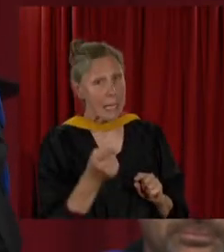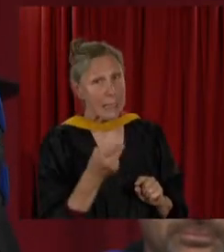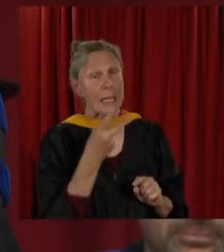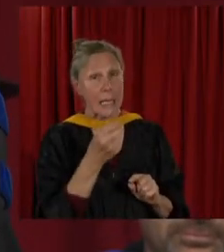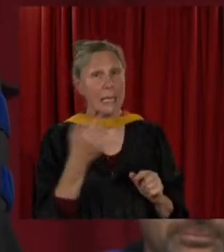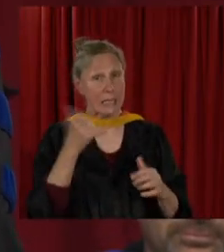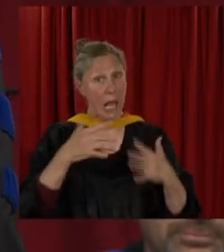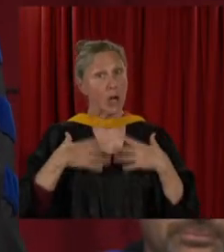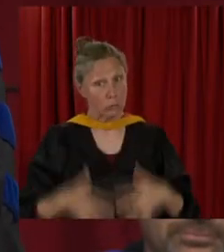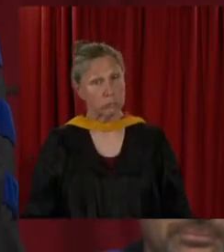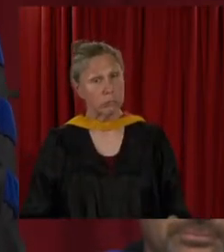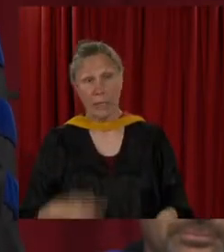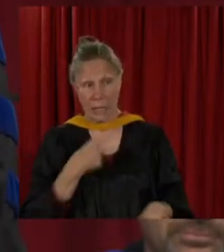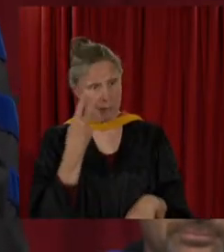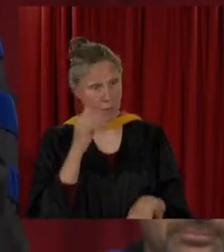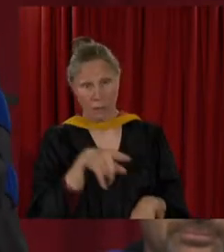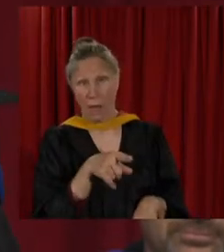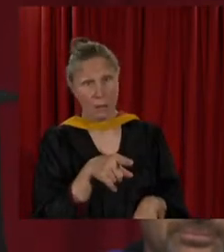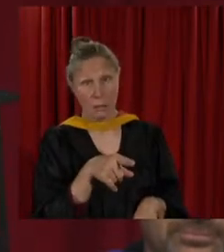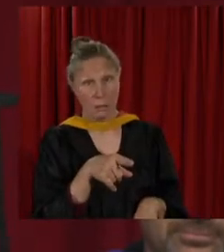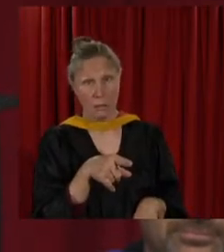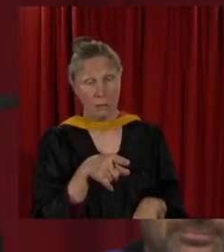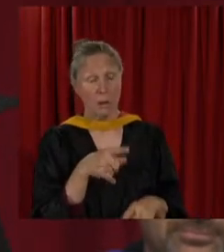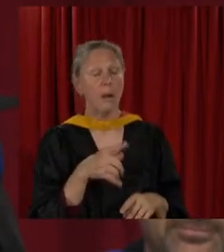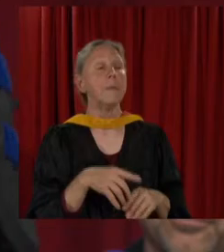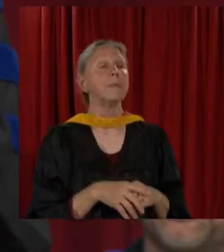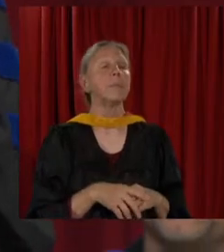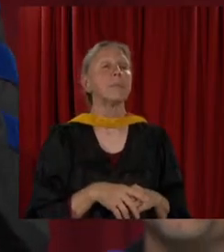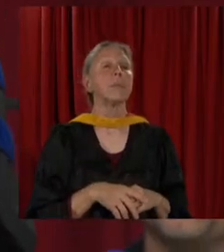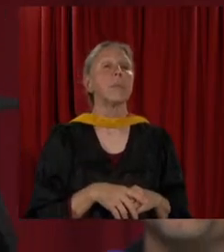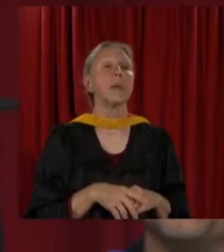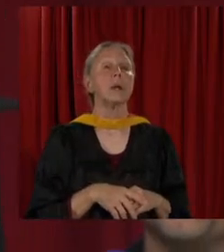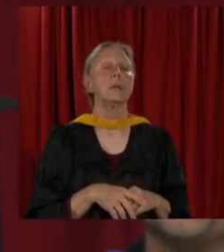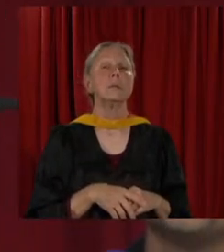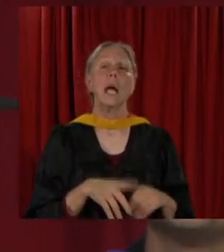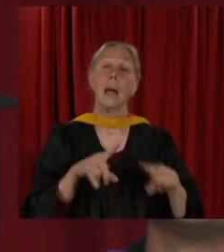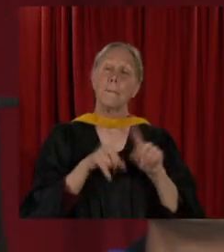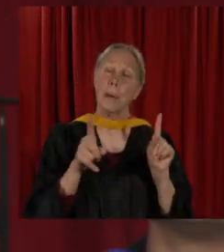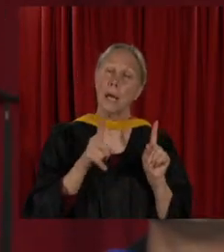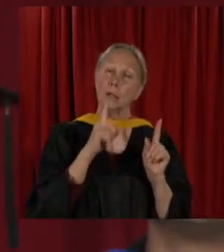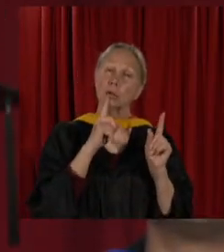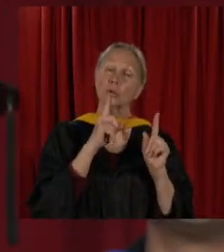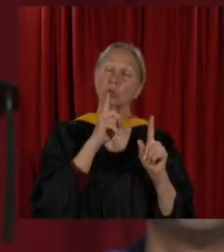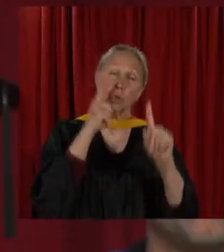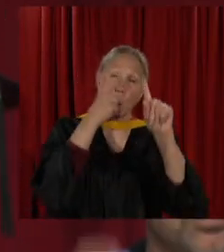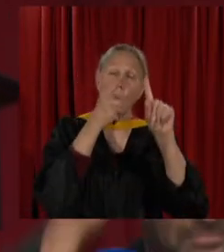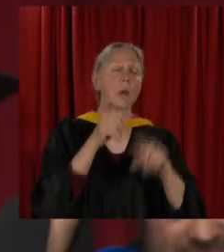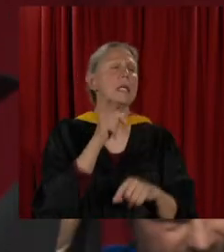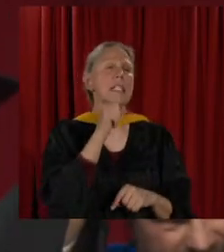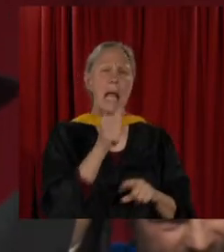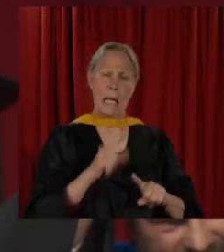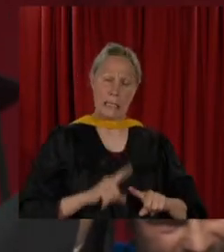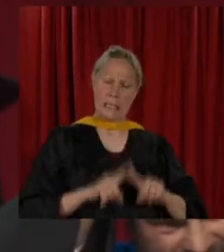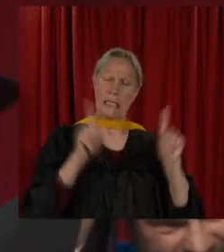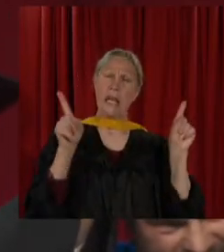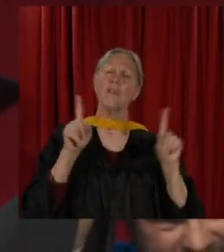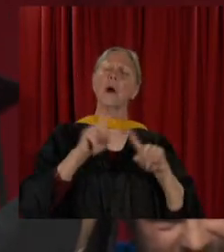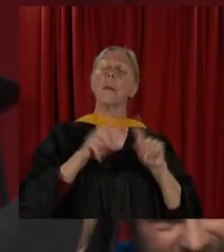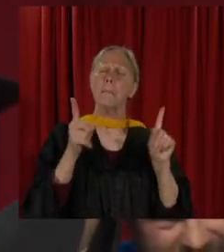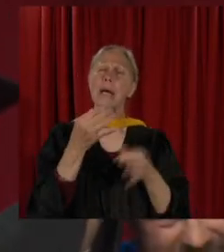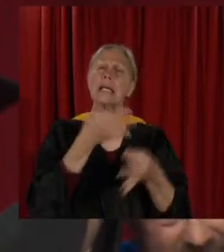wearing a yellow suit. I had never seen it quite like that before. But the true goal is not to be different, but